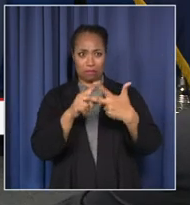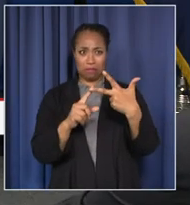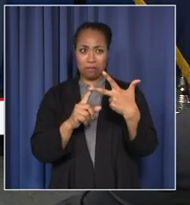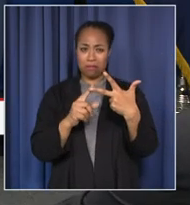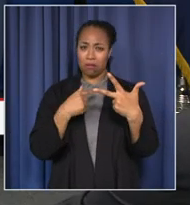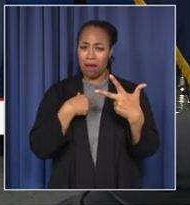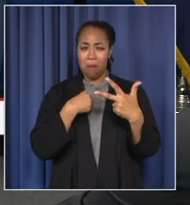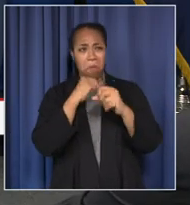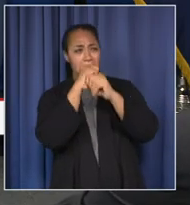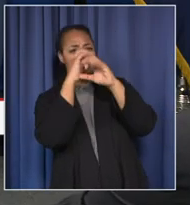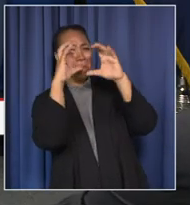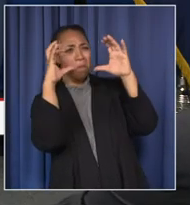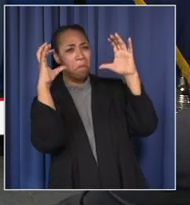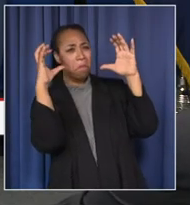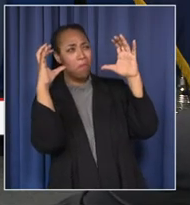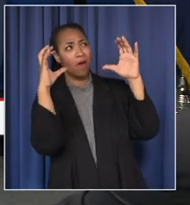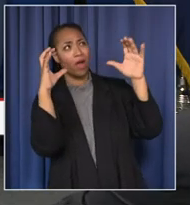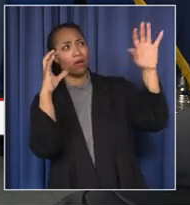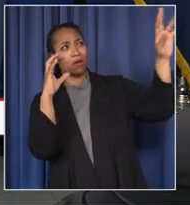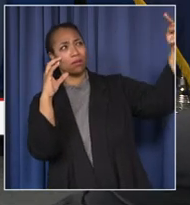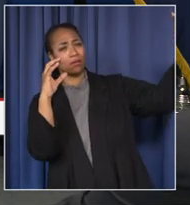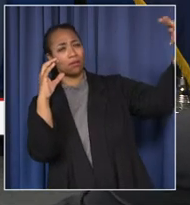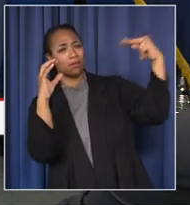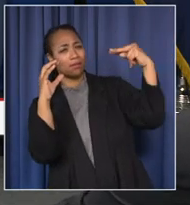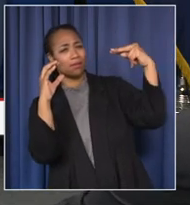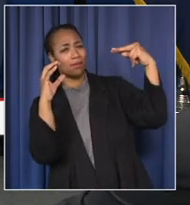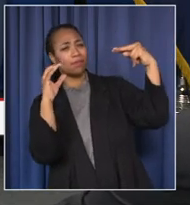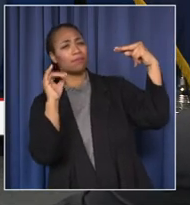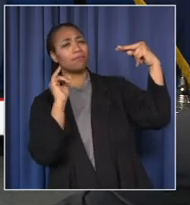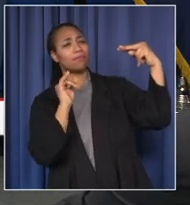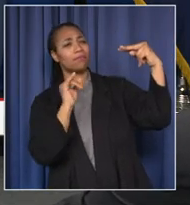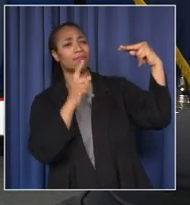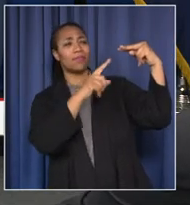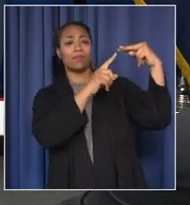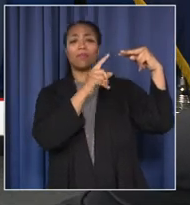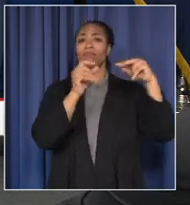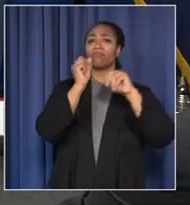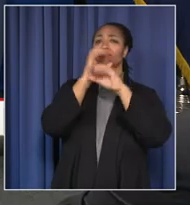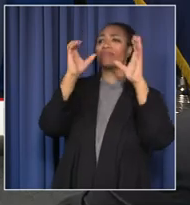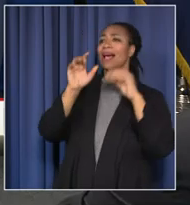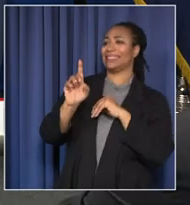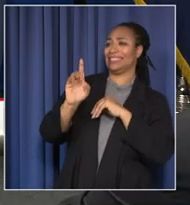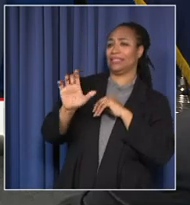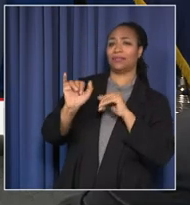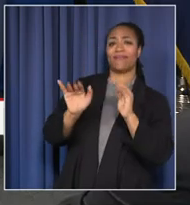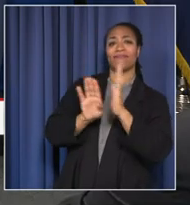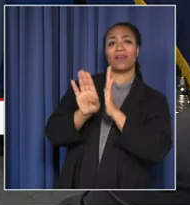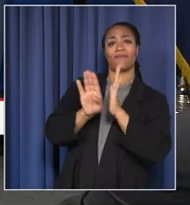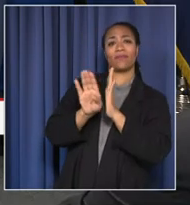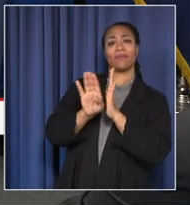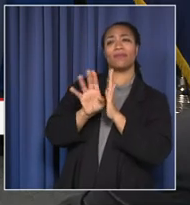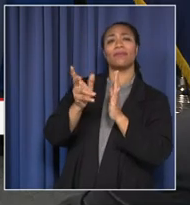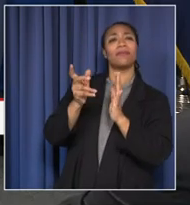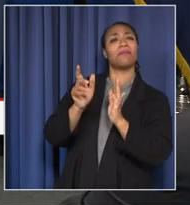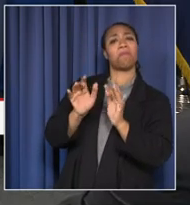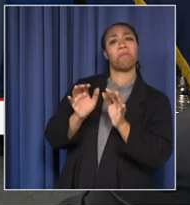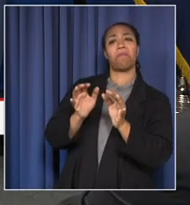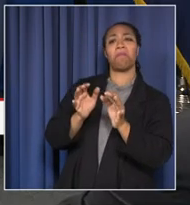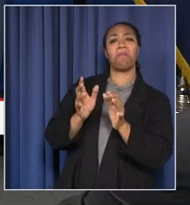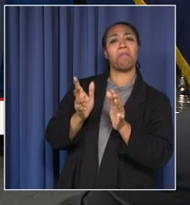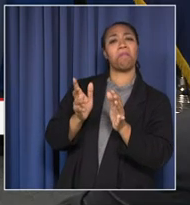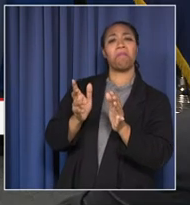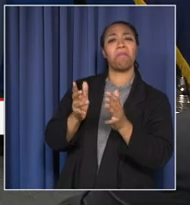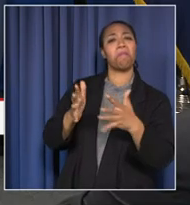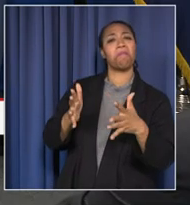of a developer, and that was kind of how we approached him in his first term. It turns out that he didn't get